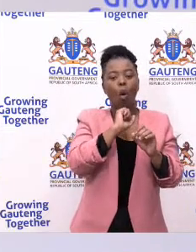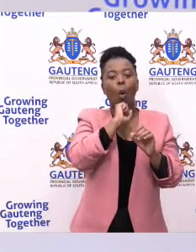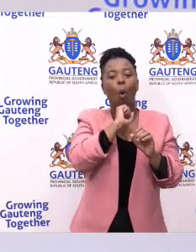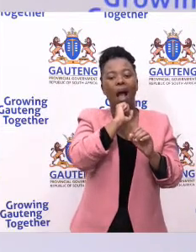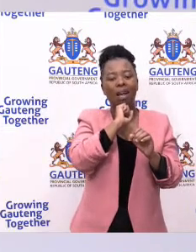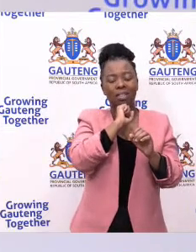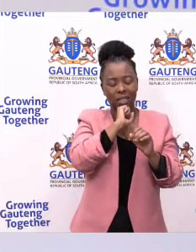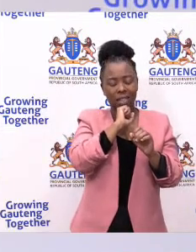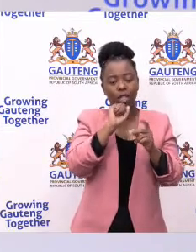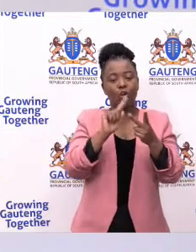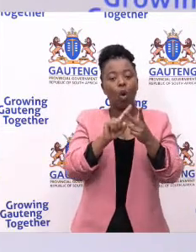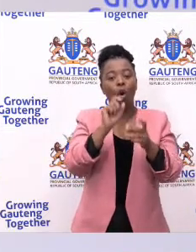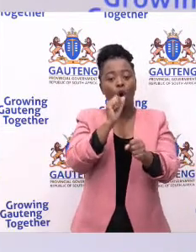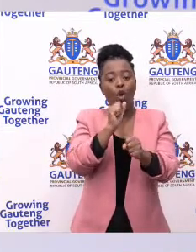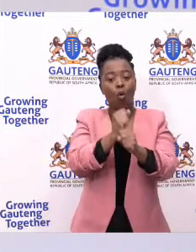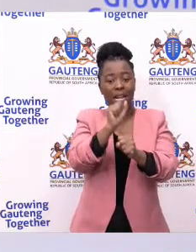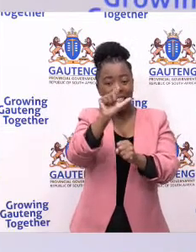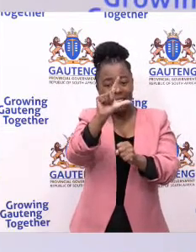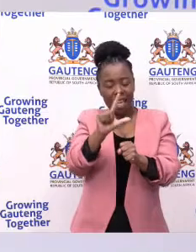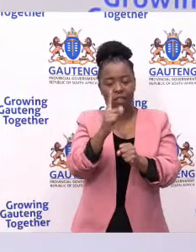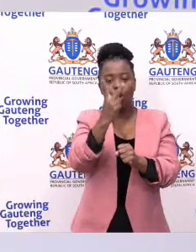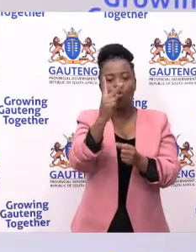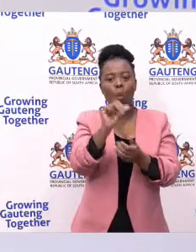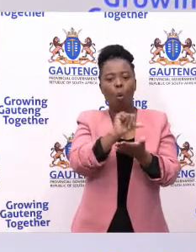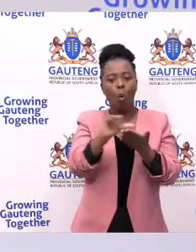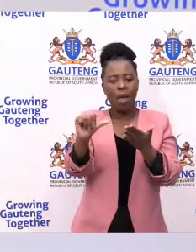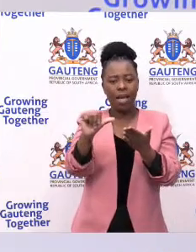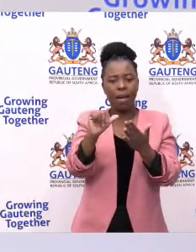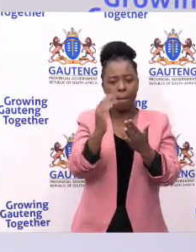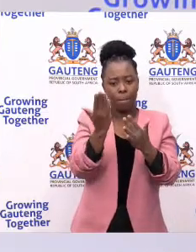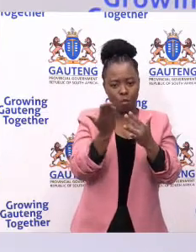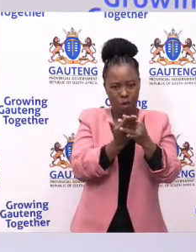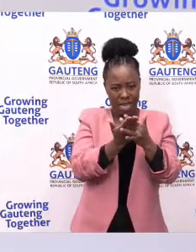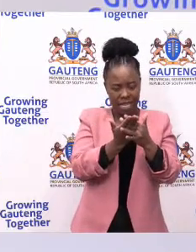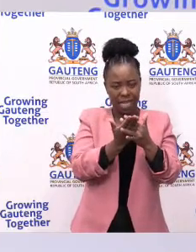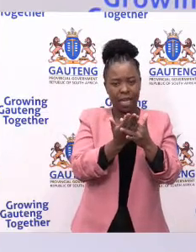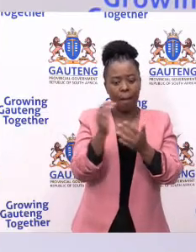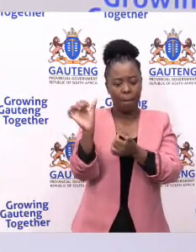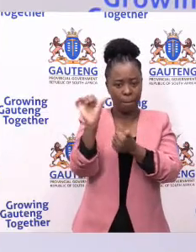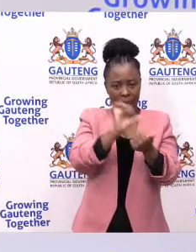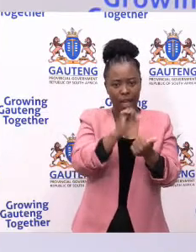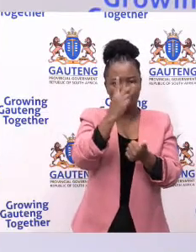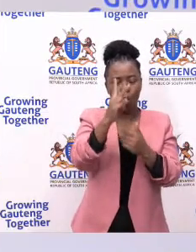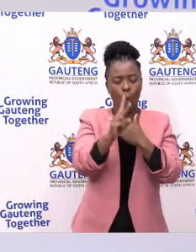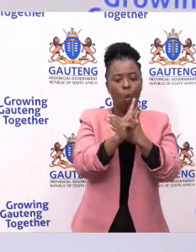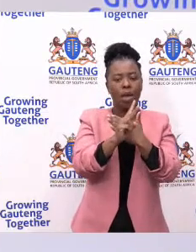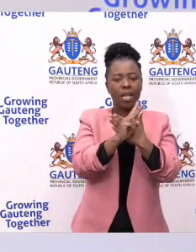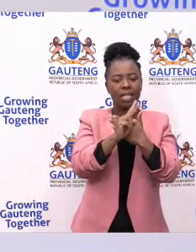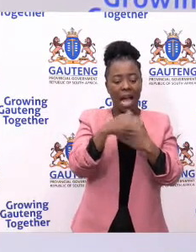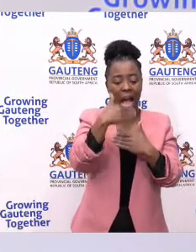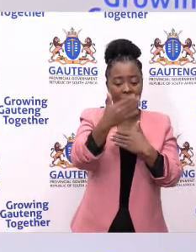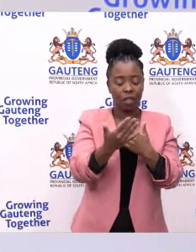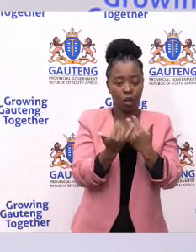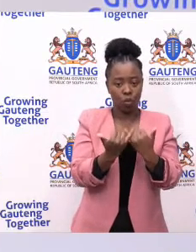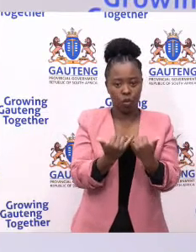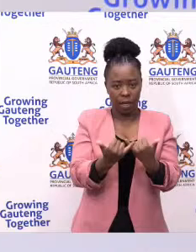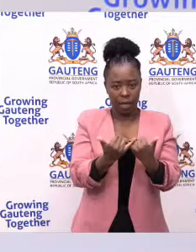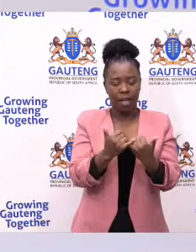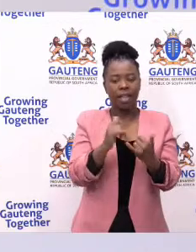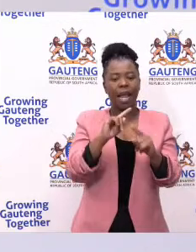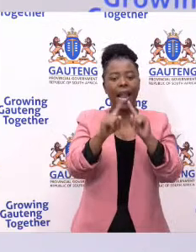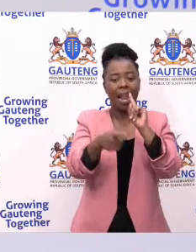grade 7s will have a 2-week break, and they will come back 2 weeks after from today. And